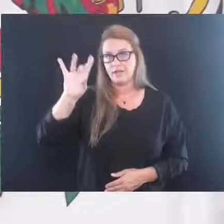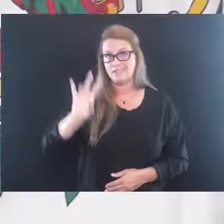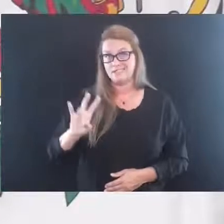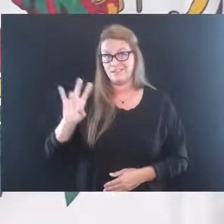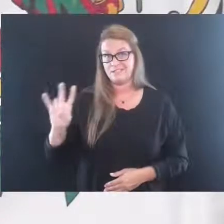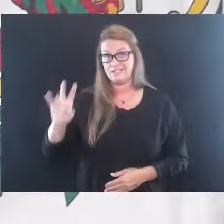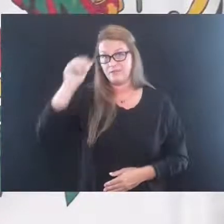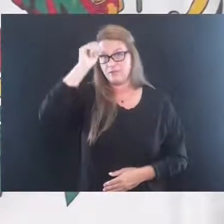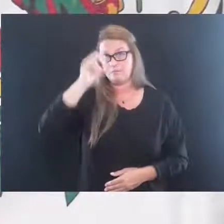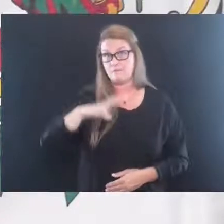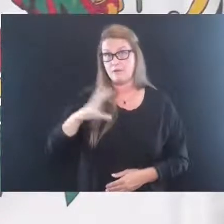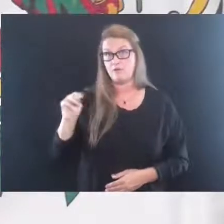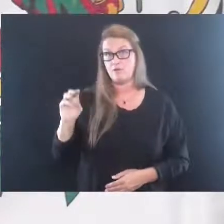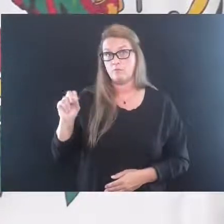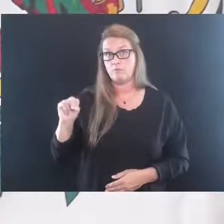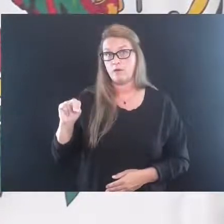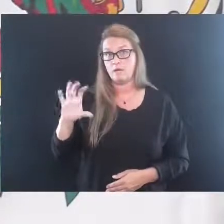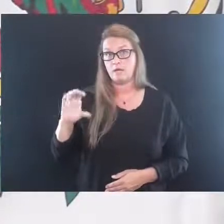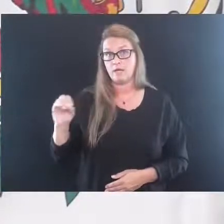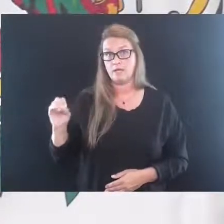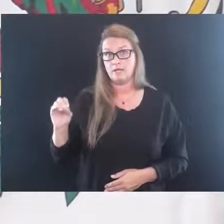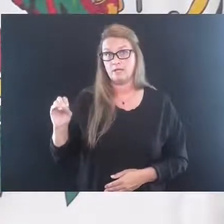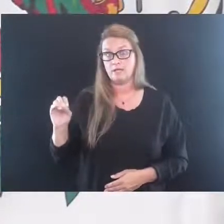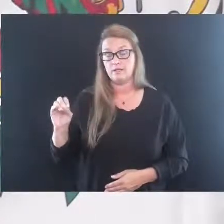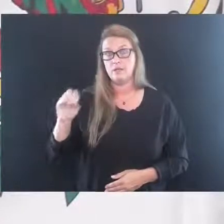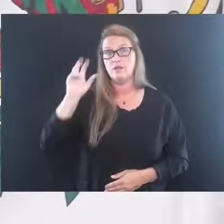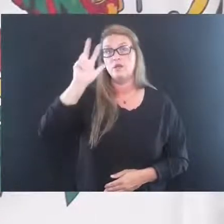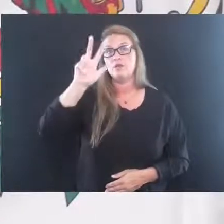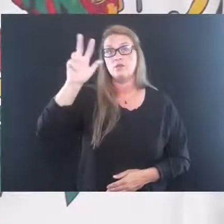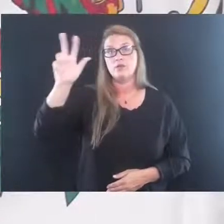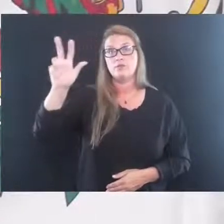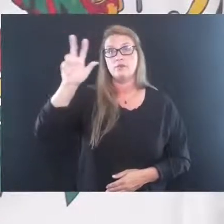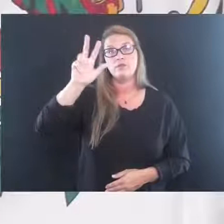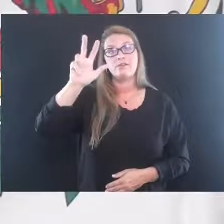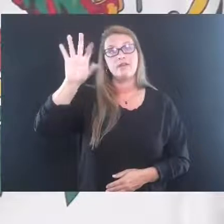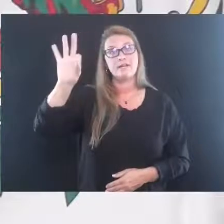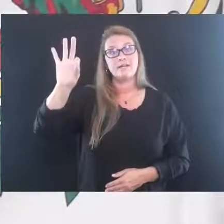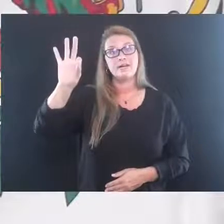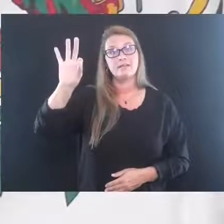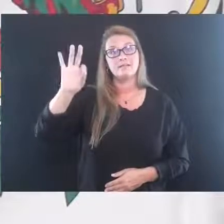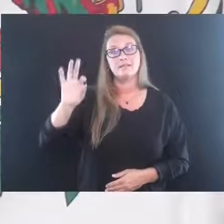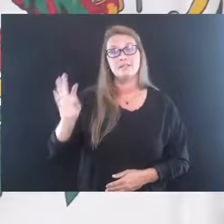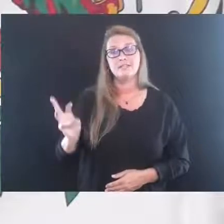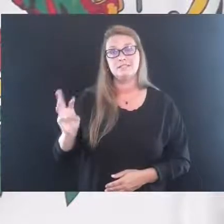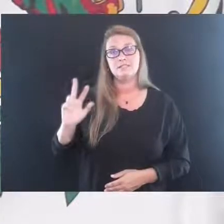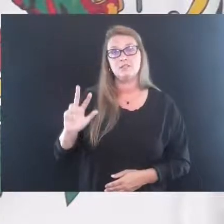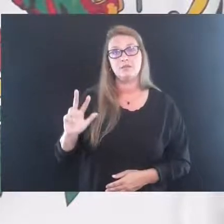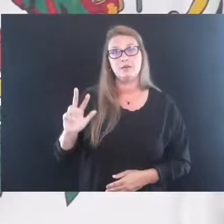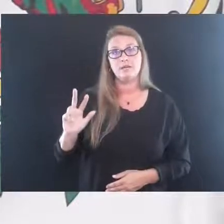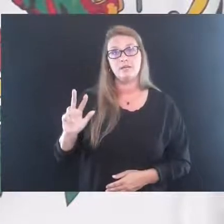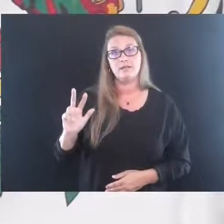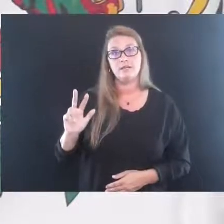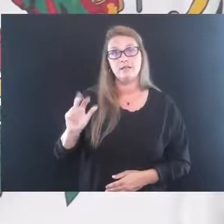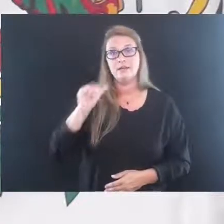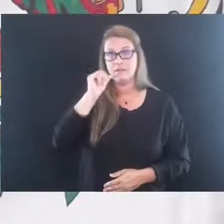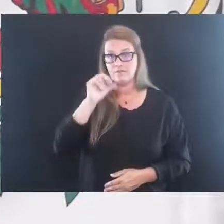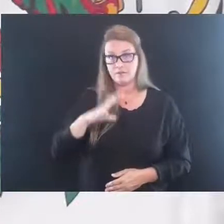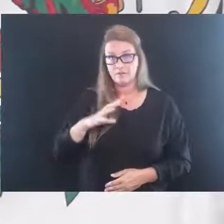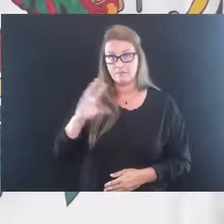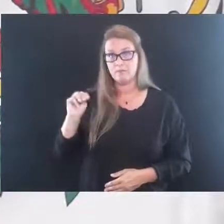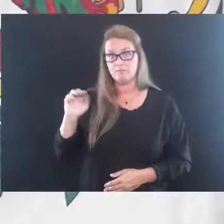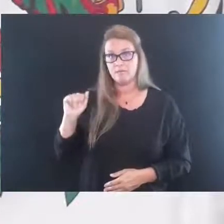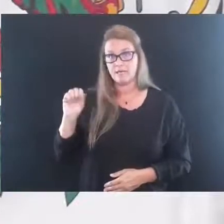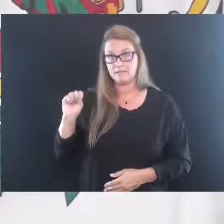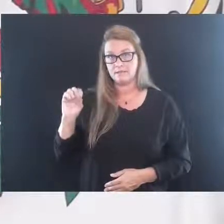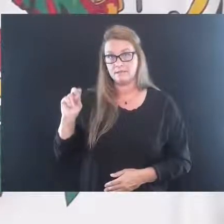77-year-old male from Monongahela County. The 3,339th death, a 63-year-old female from Mason